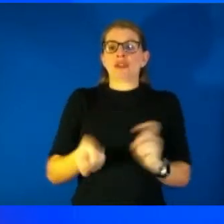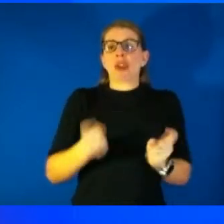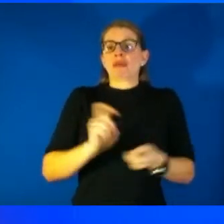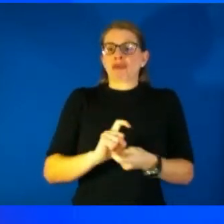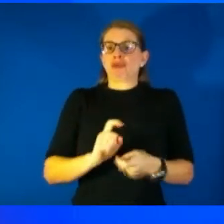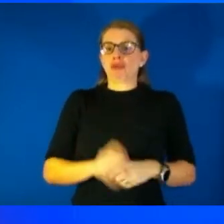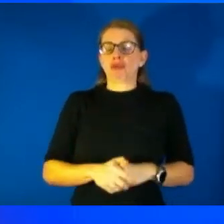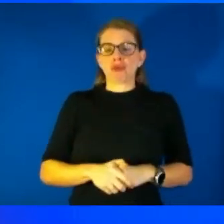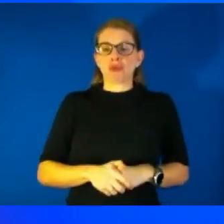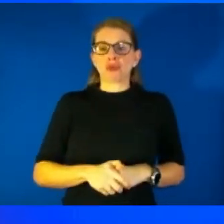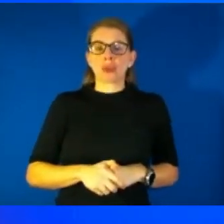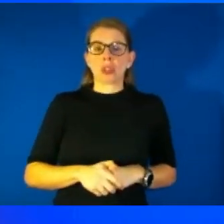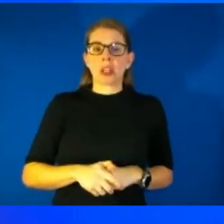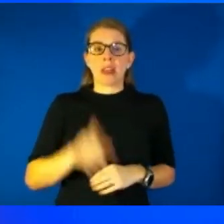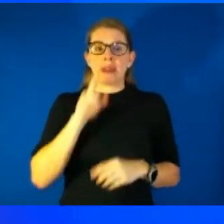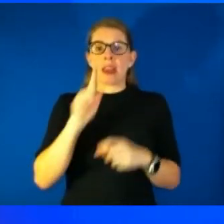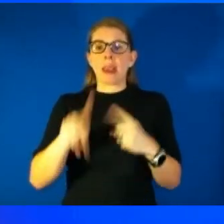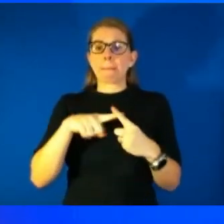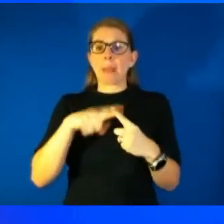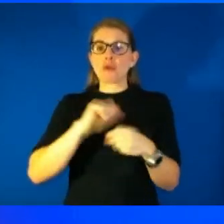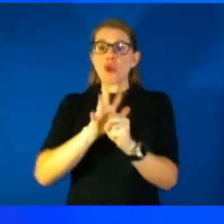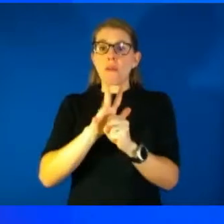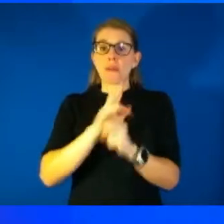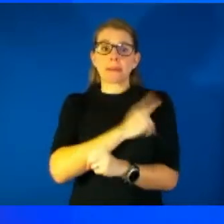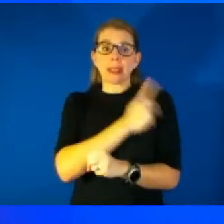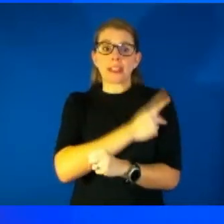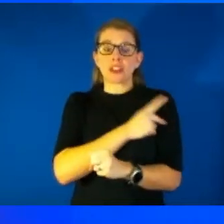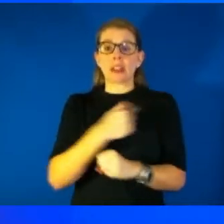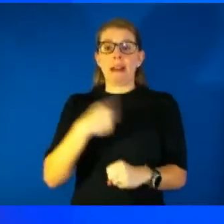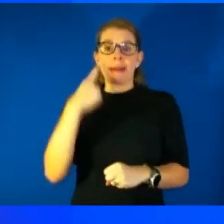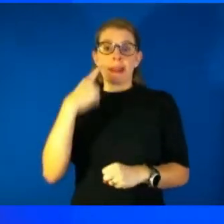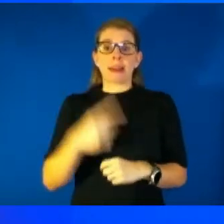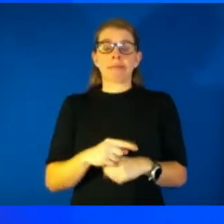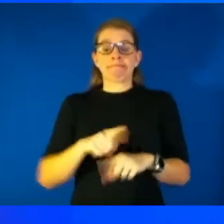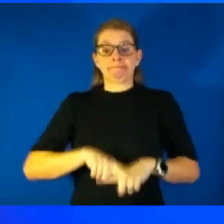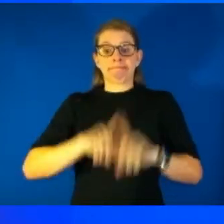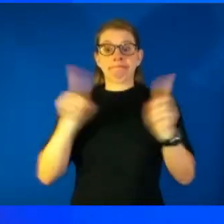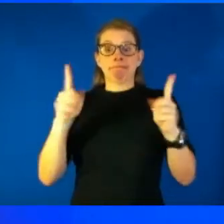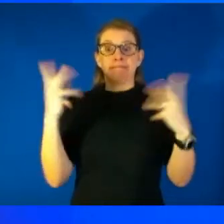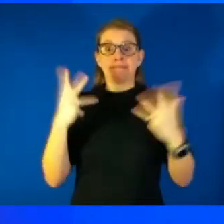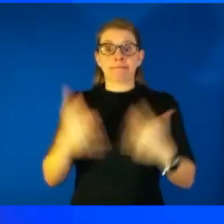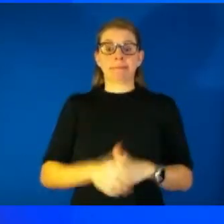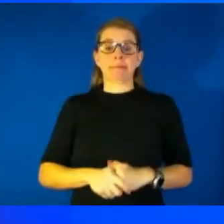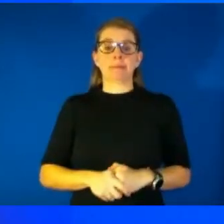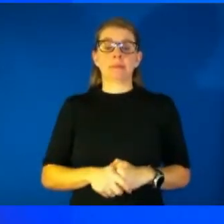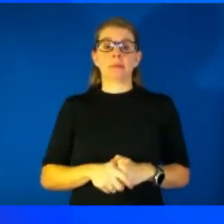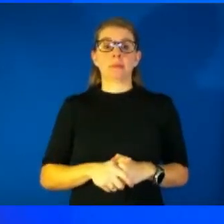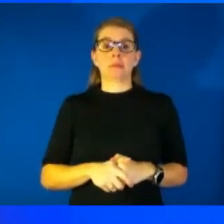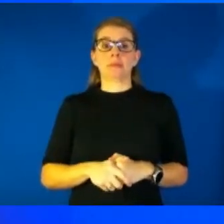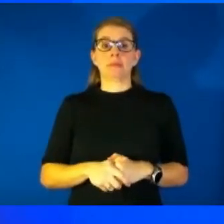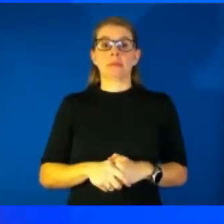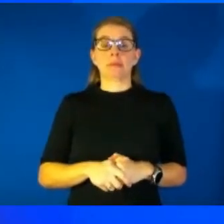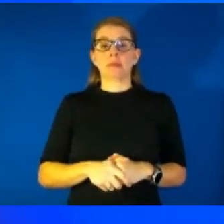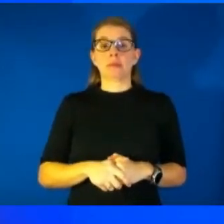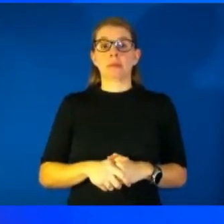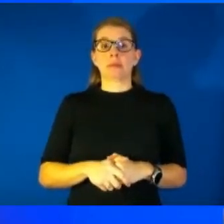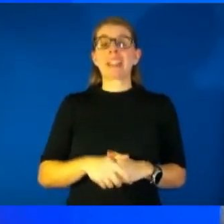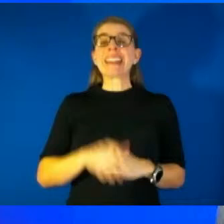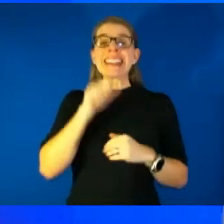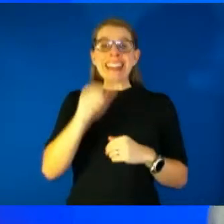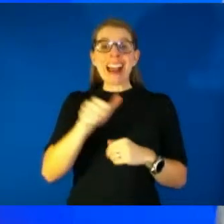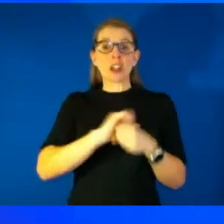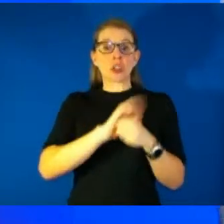think about the COVID patients, I think the big difference is that normally non-COVID patients, we